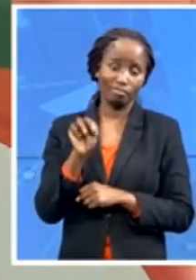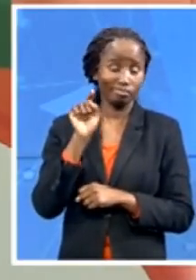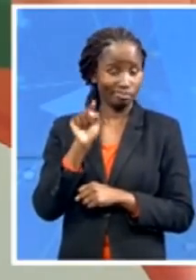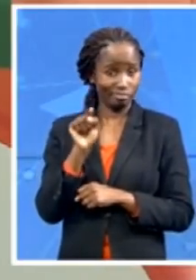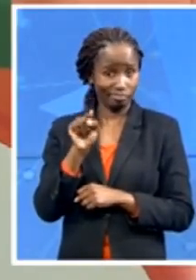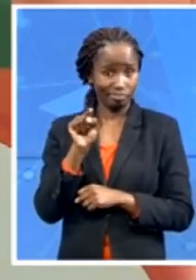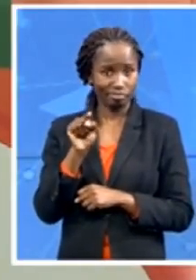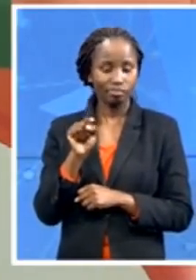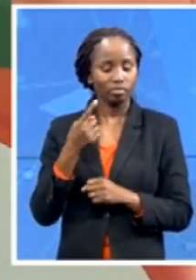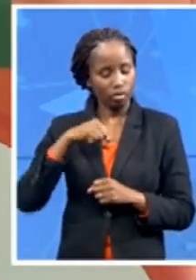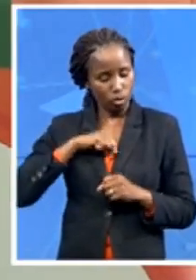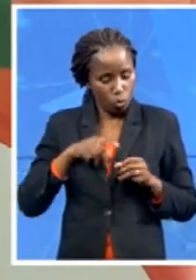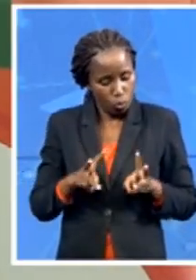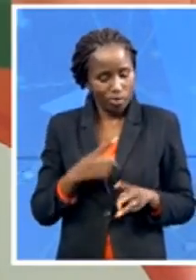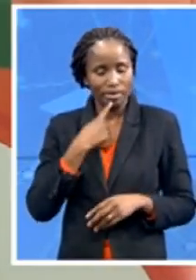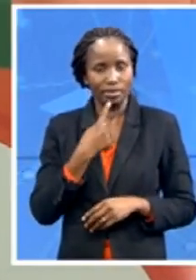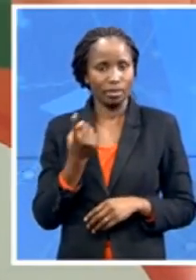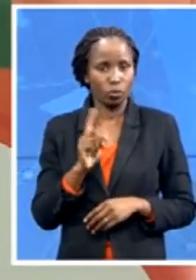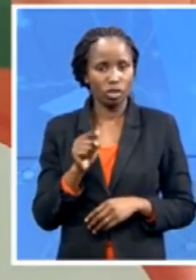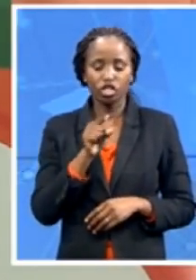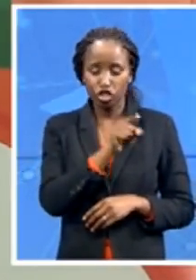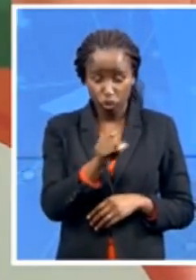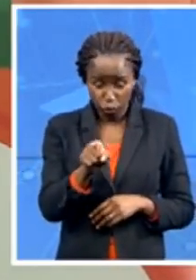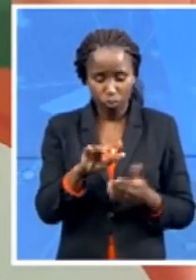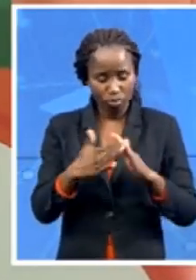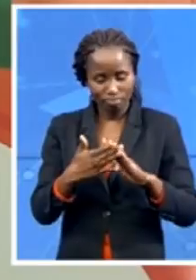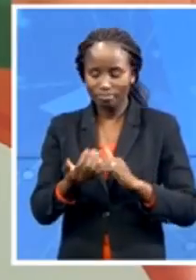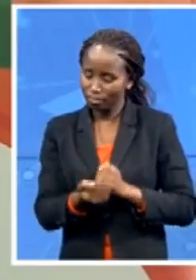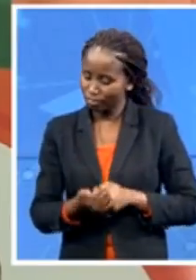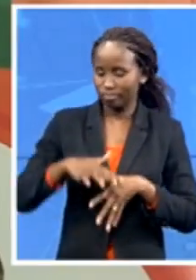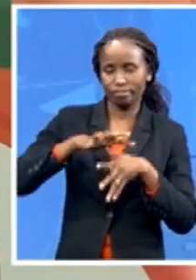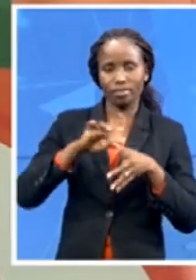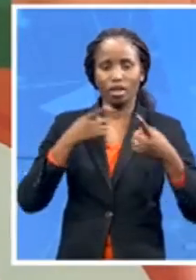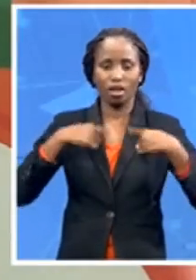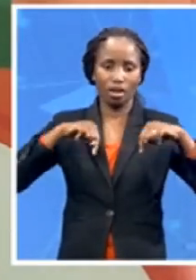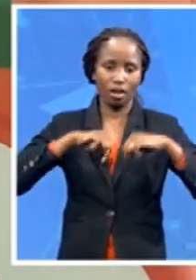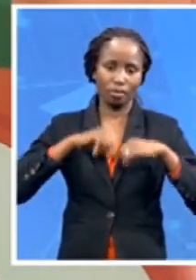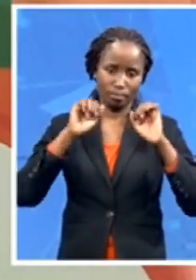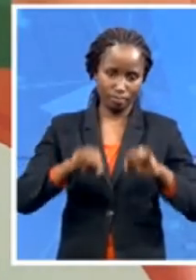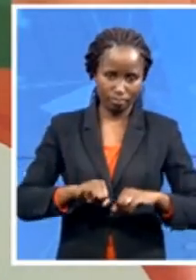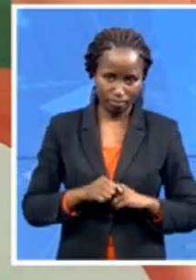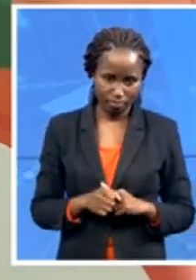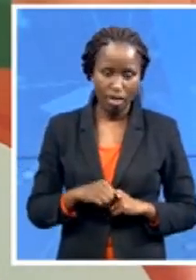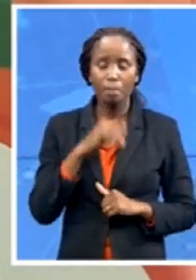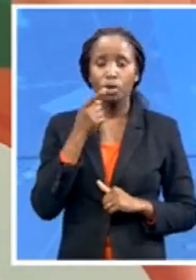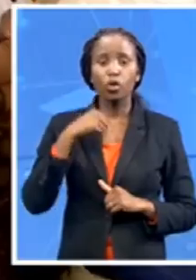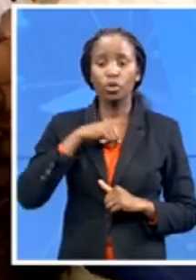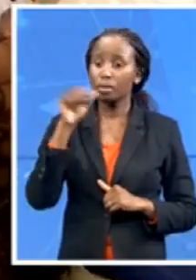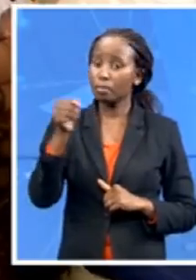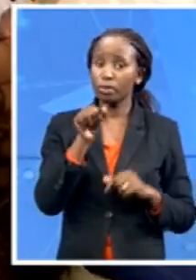are our priority. Put people first. UDM and our candidates